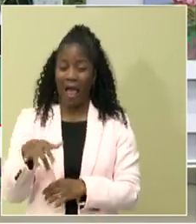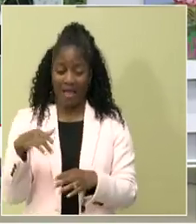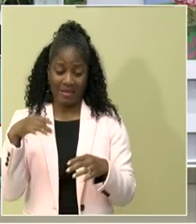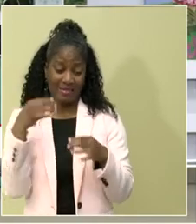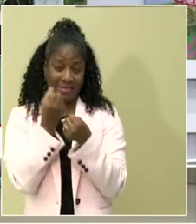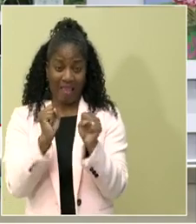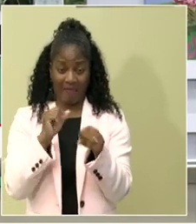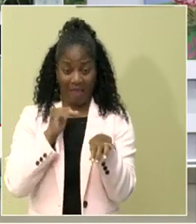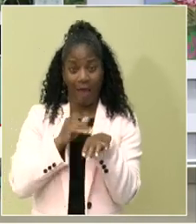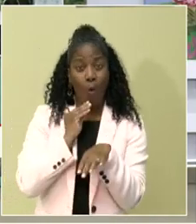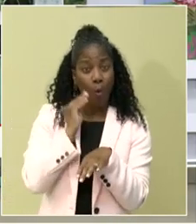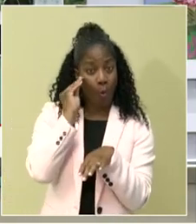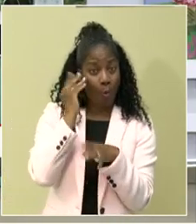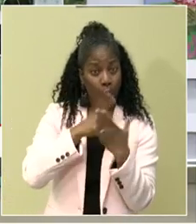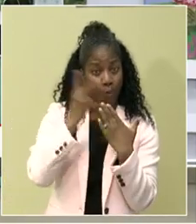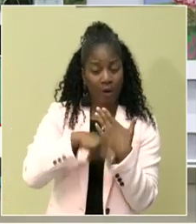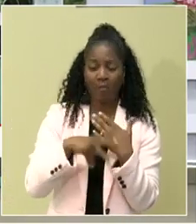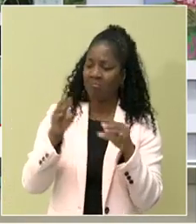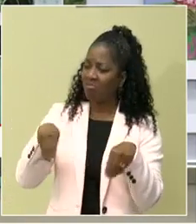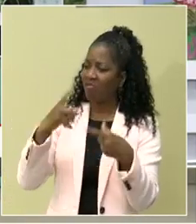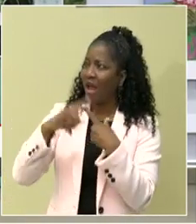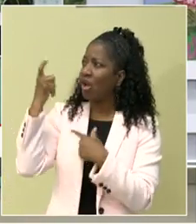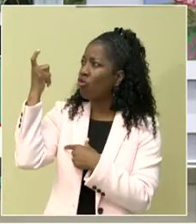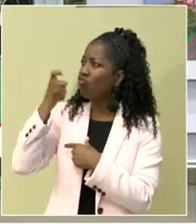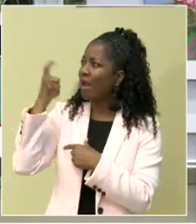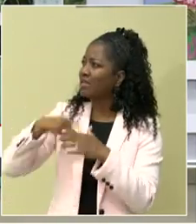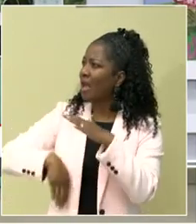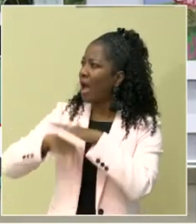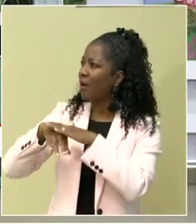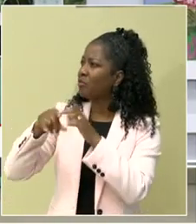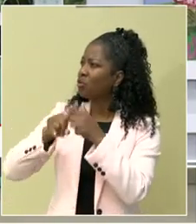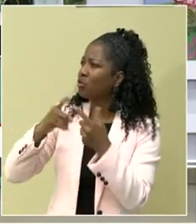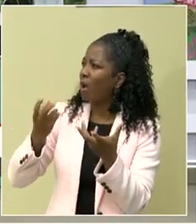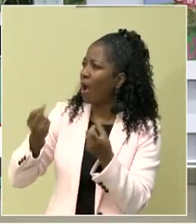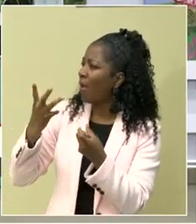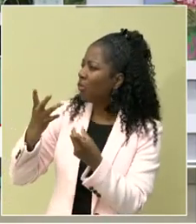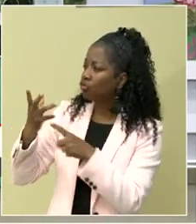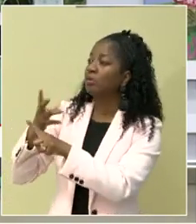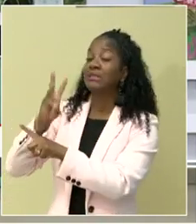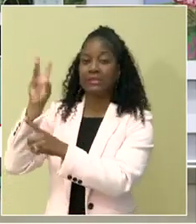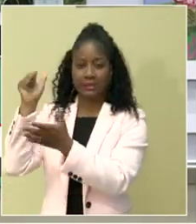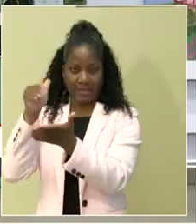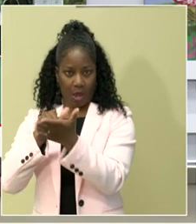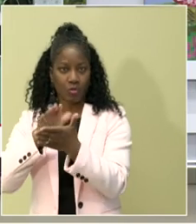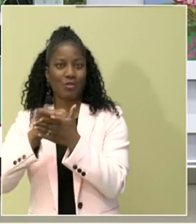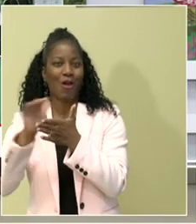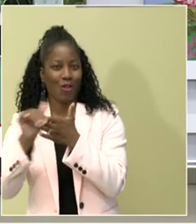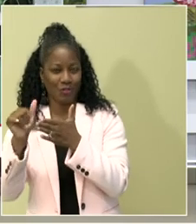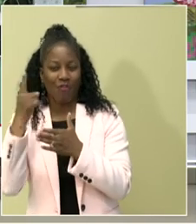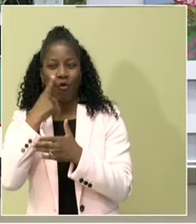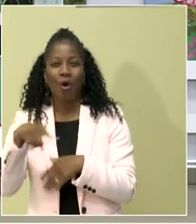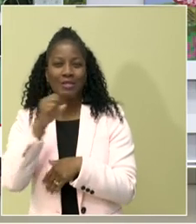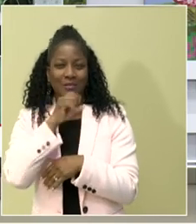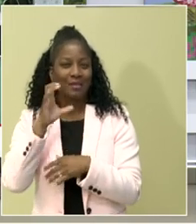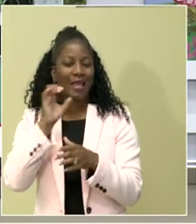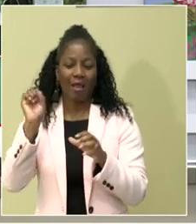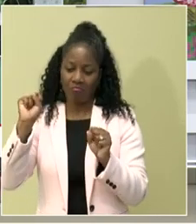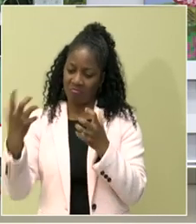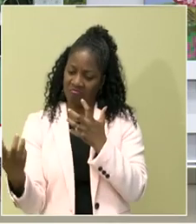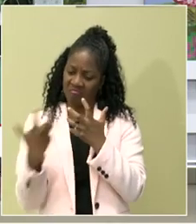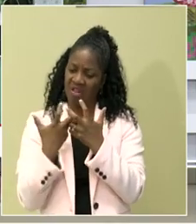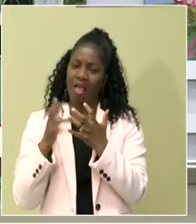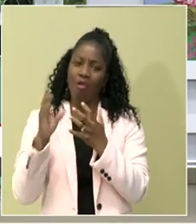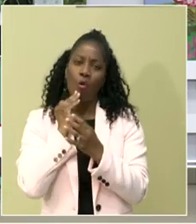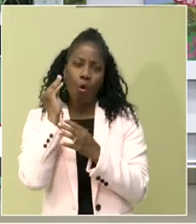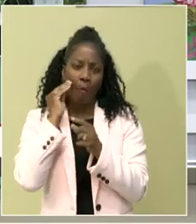provided grants up to like what up to $6,000 so seniors can retrofit their homes